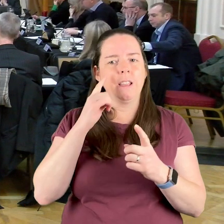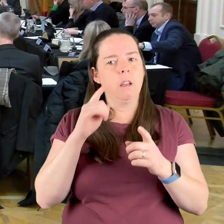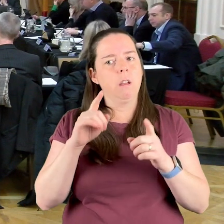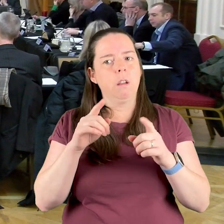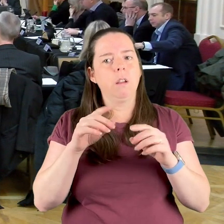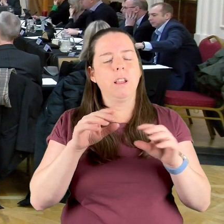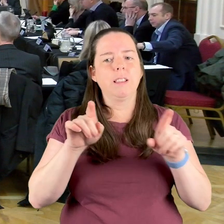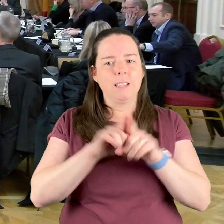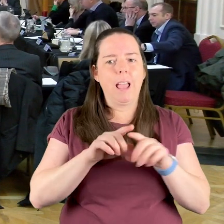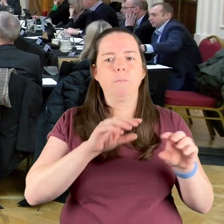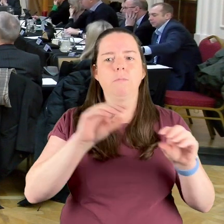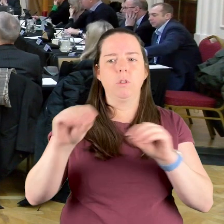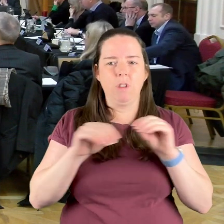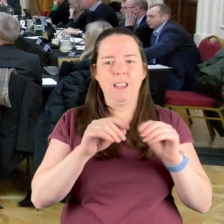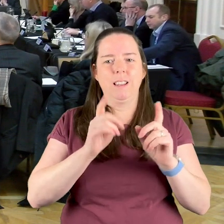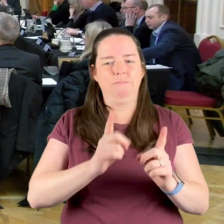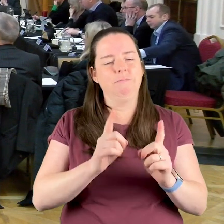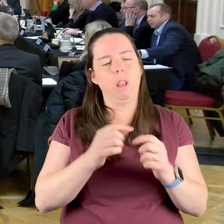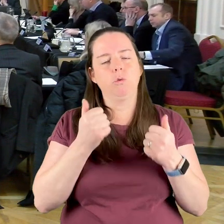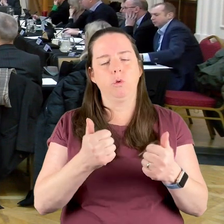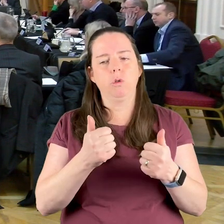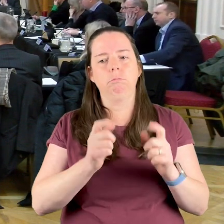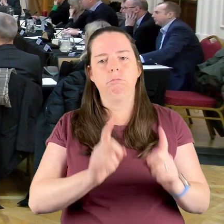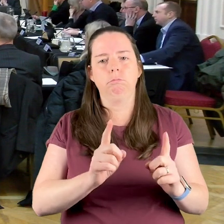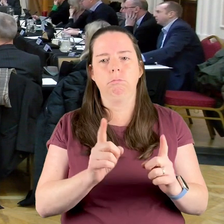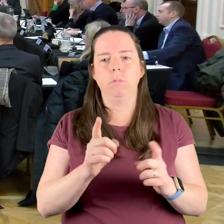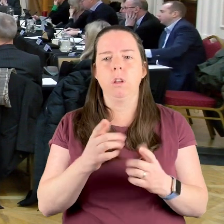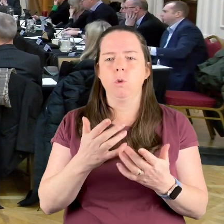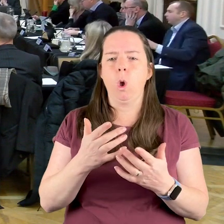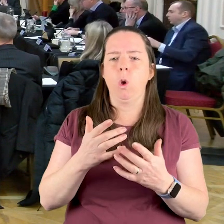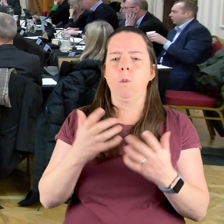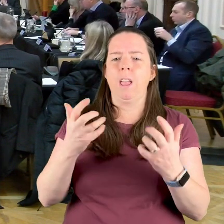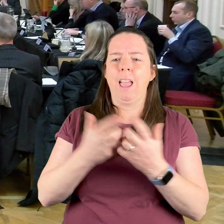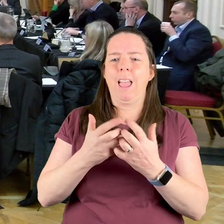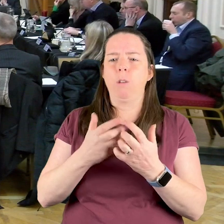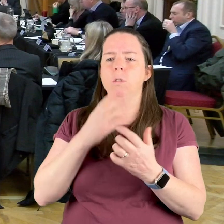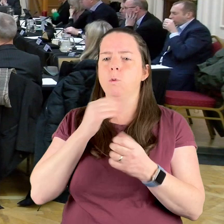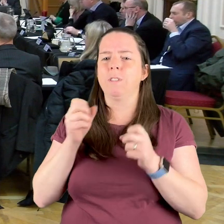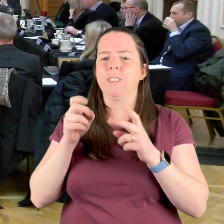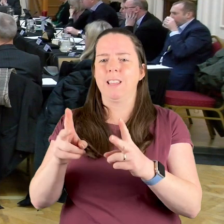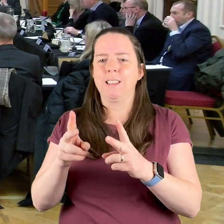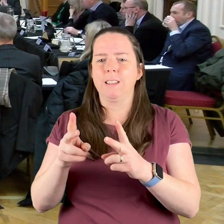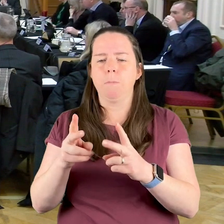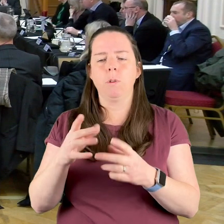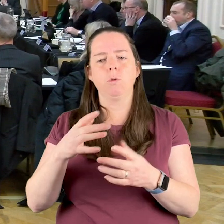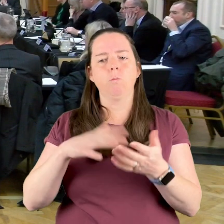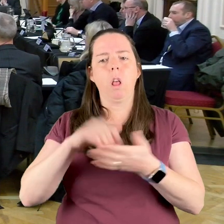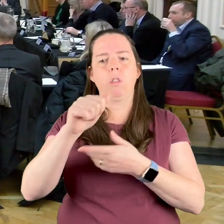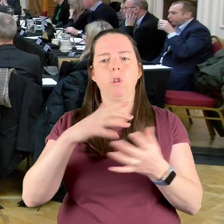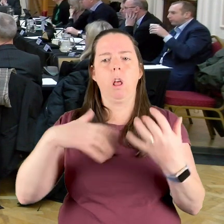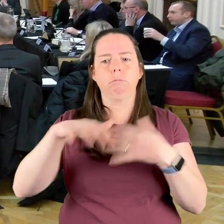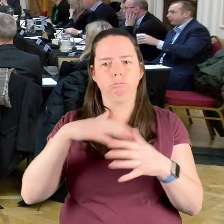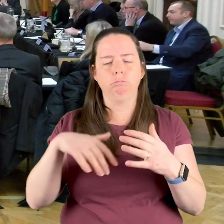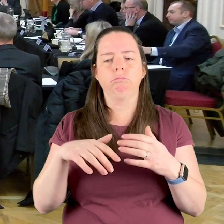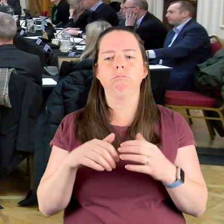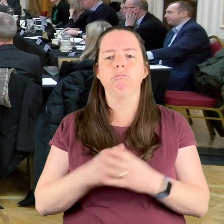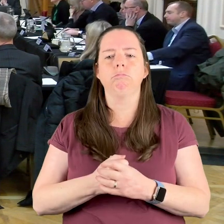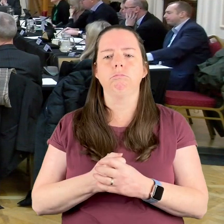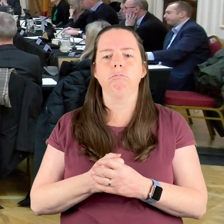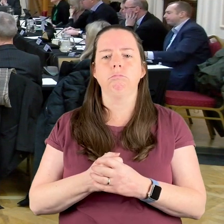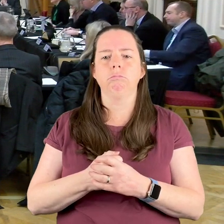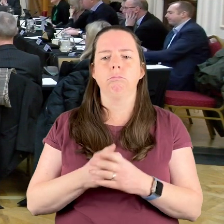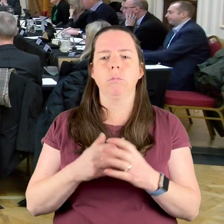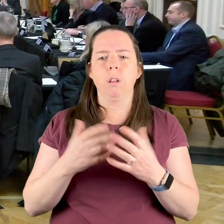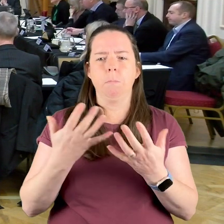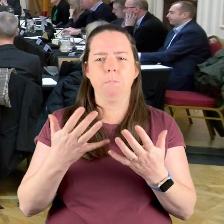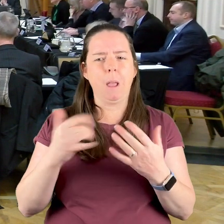opportunity is the same training. That is the good thing about maternity. So it's about how do we then use the power of the system to actually then mix